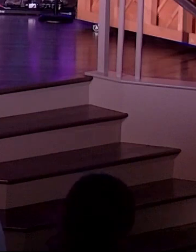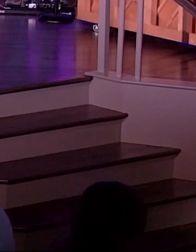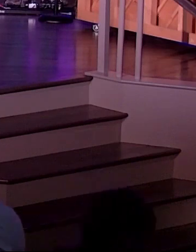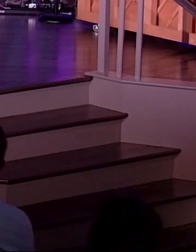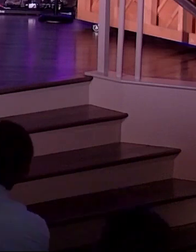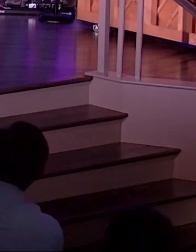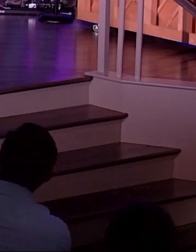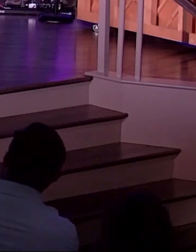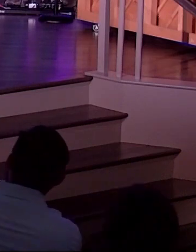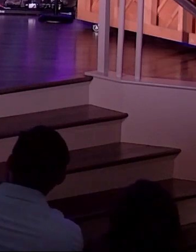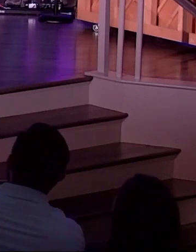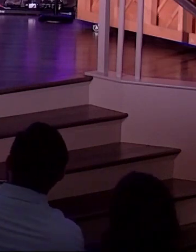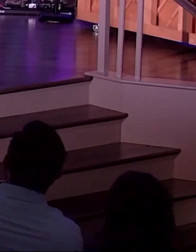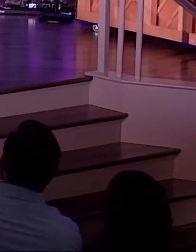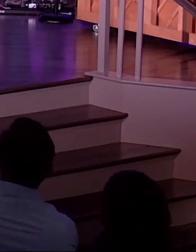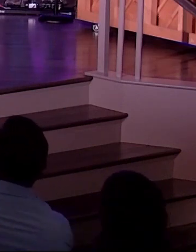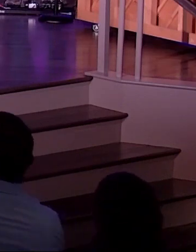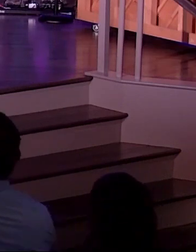So we worship.